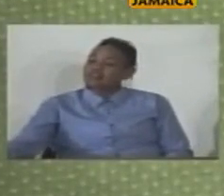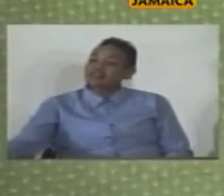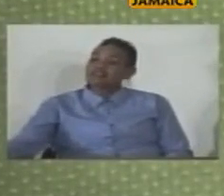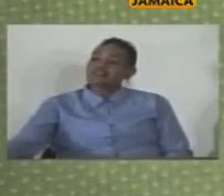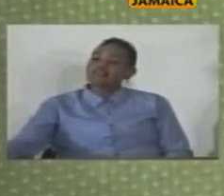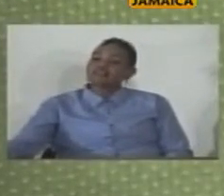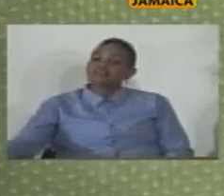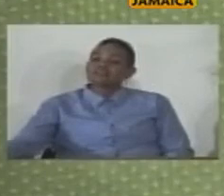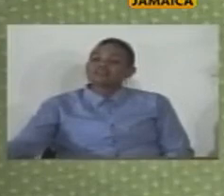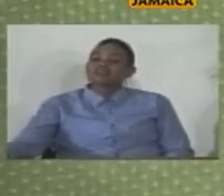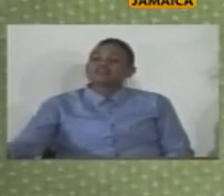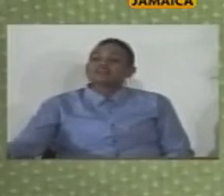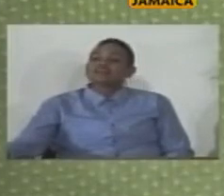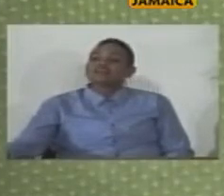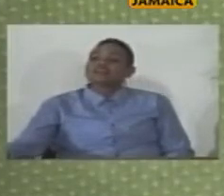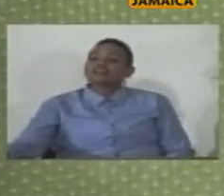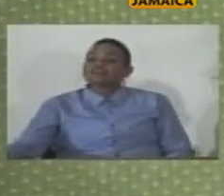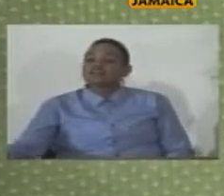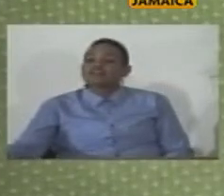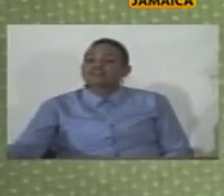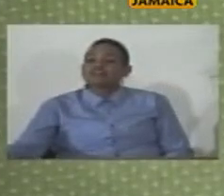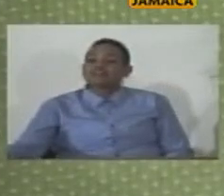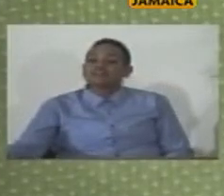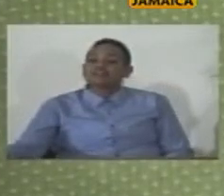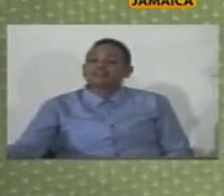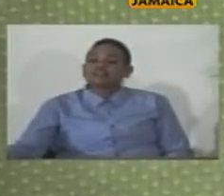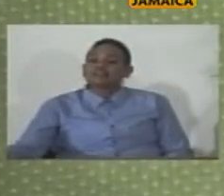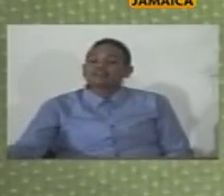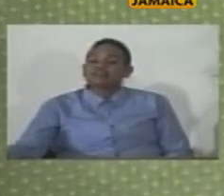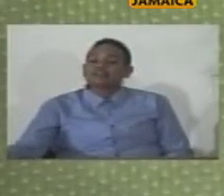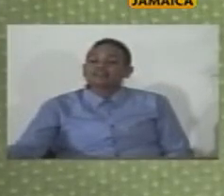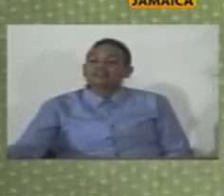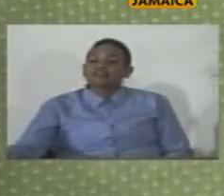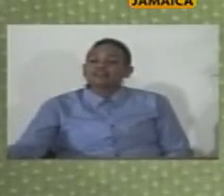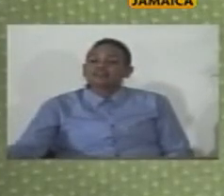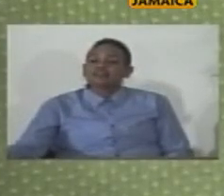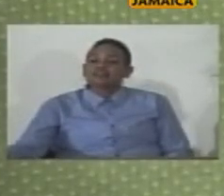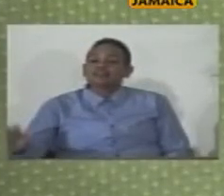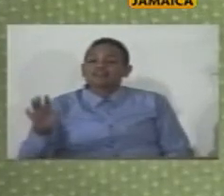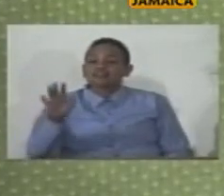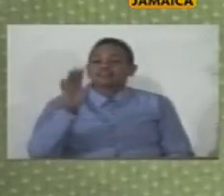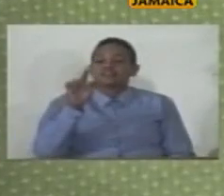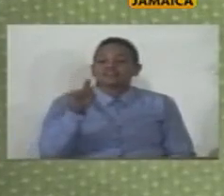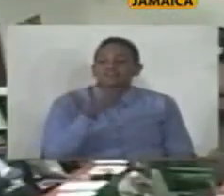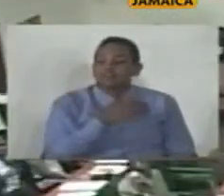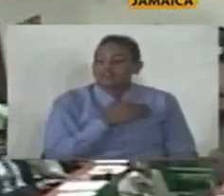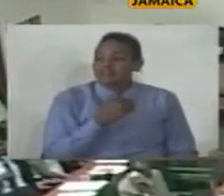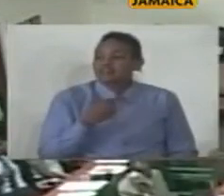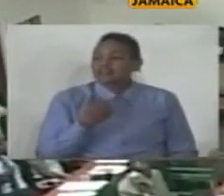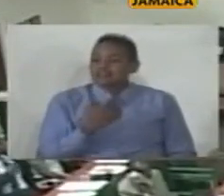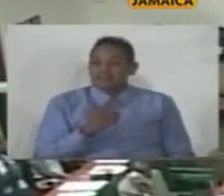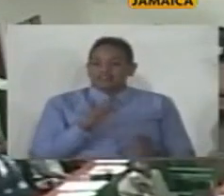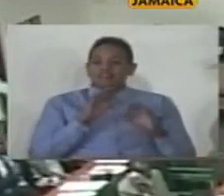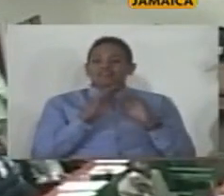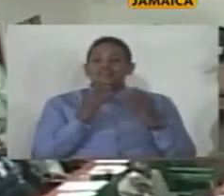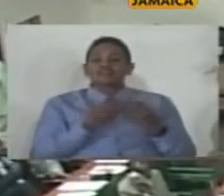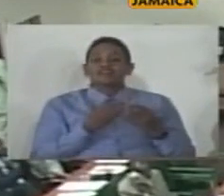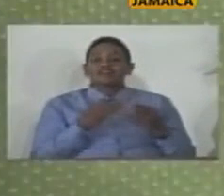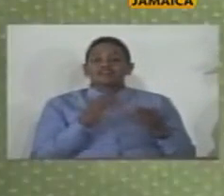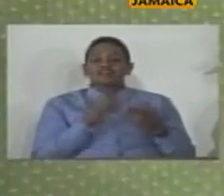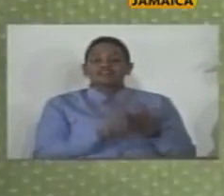overlooked that you also have a number of families and friends, colleagues here. And